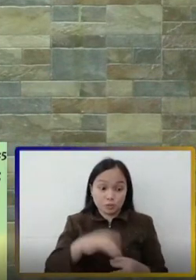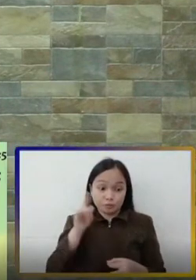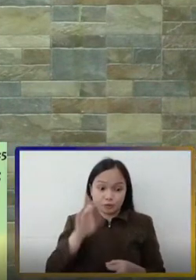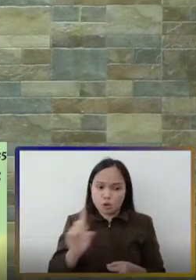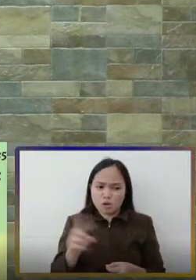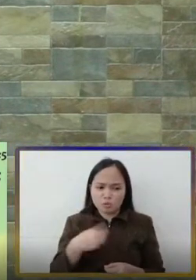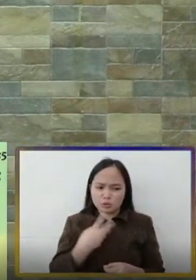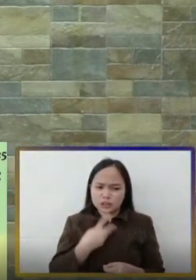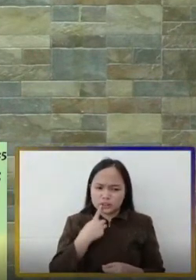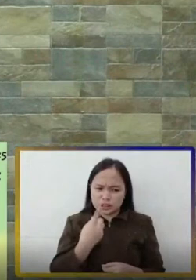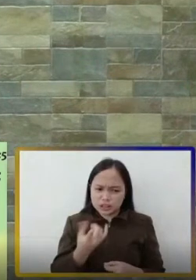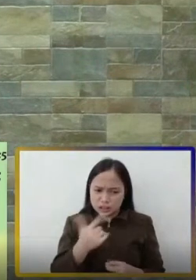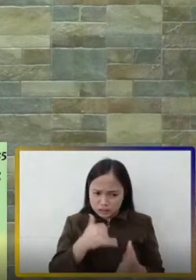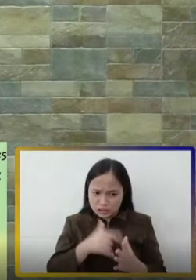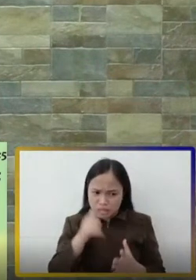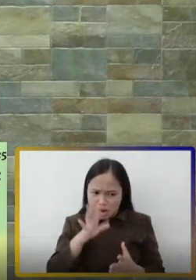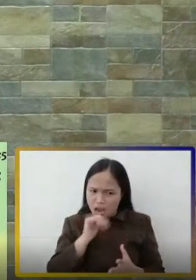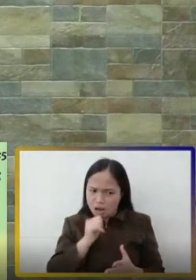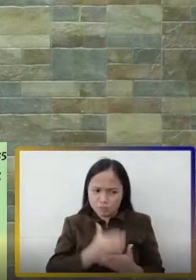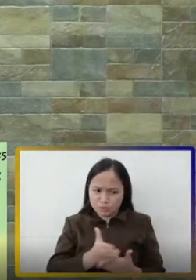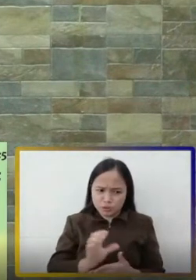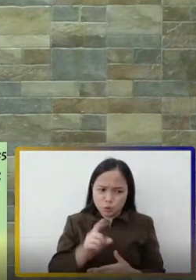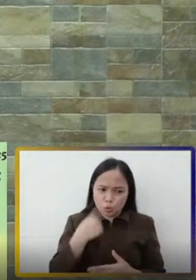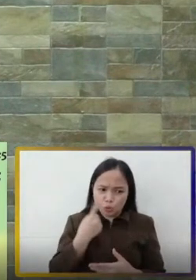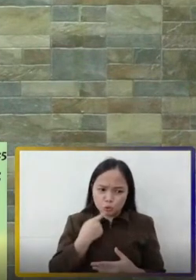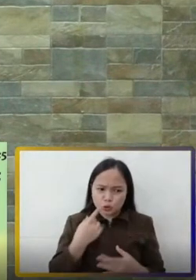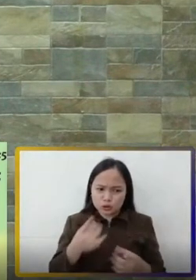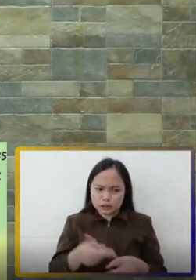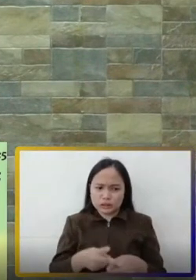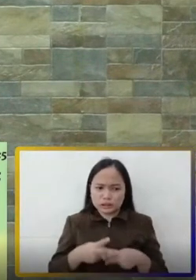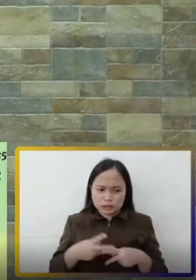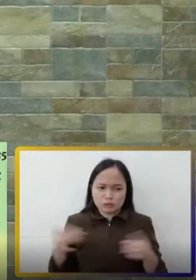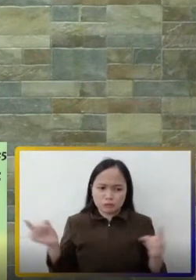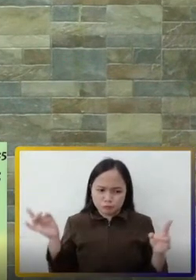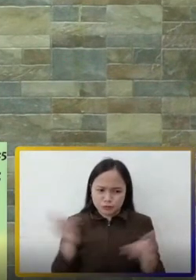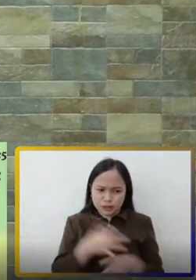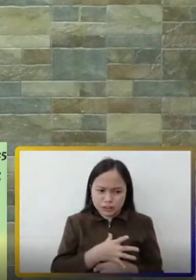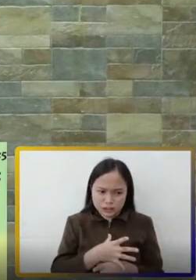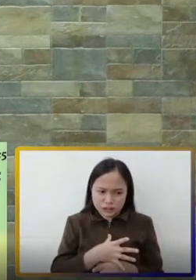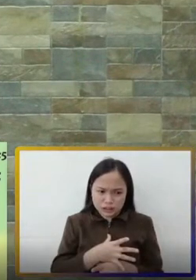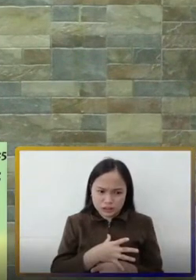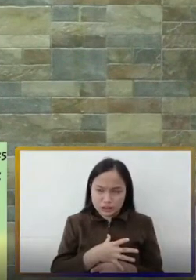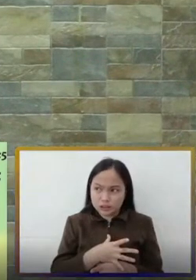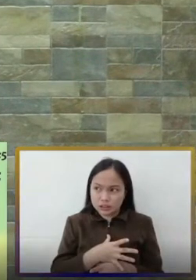say? Is God unrighteous who taketh vengeance?